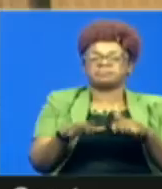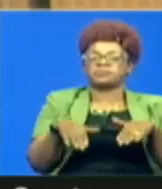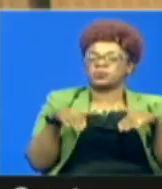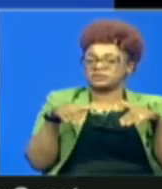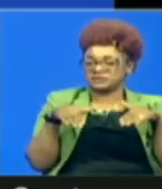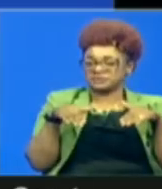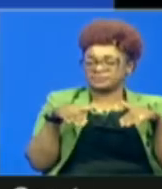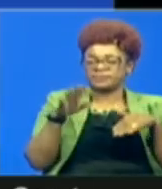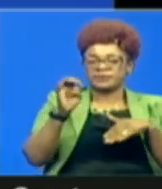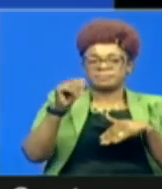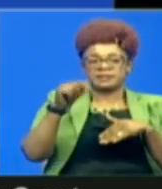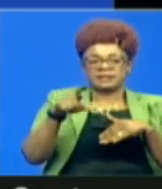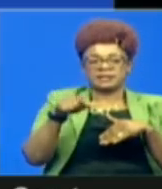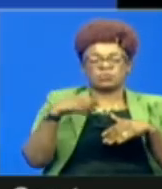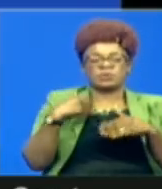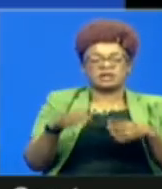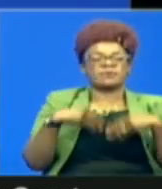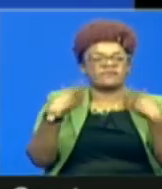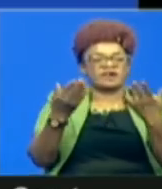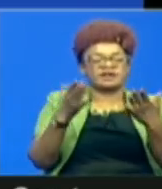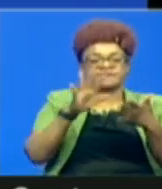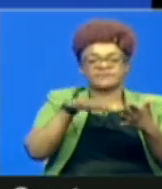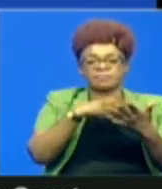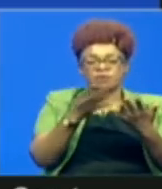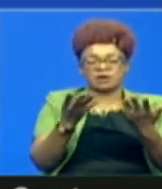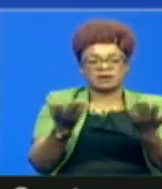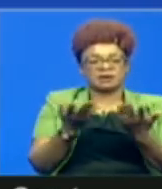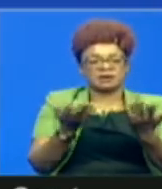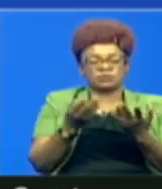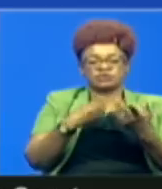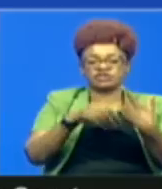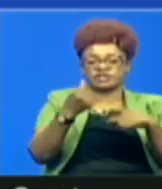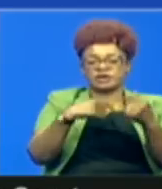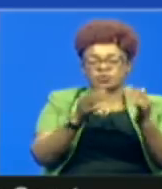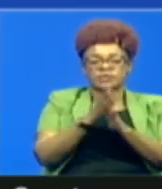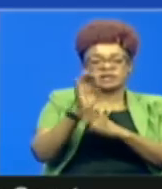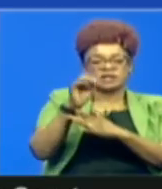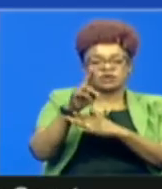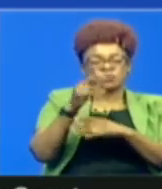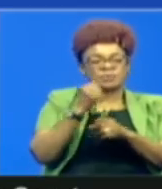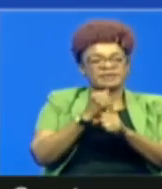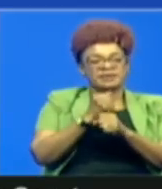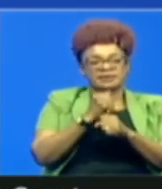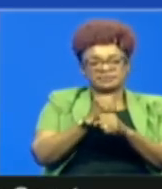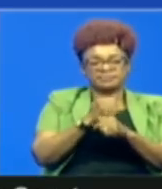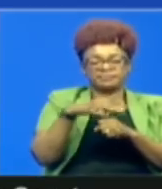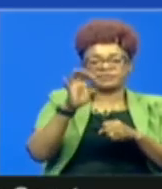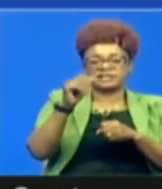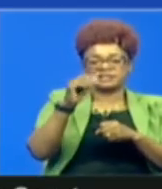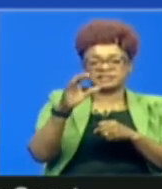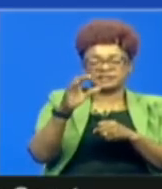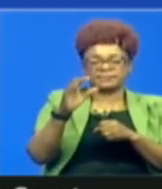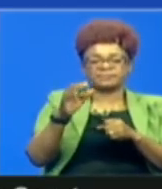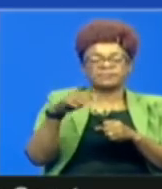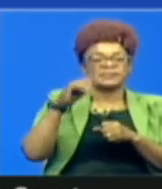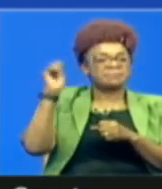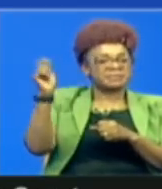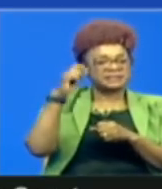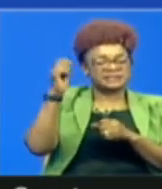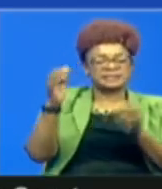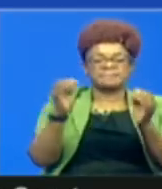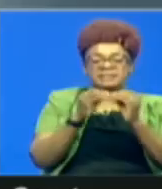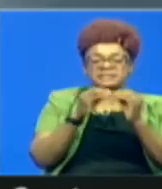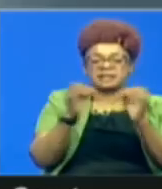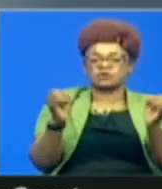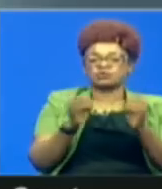The EPAs will provide a framework of how the trade with the EU will be conducted. The EAC heads of state met in Arusha,